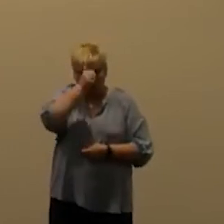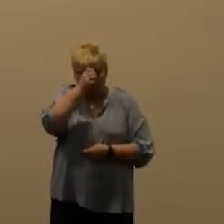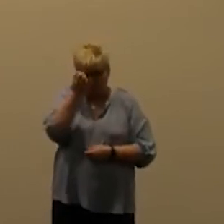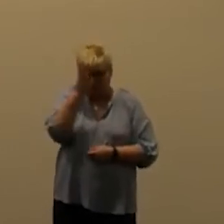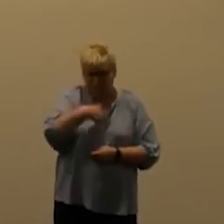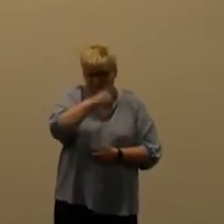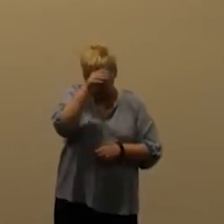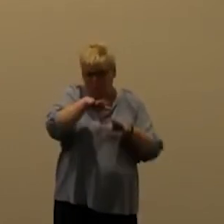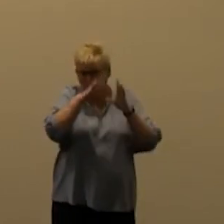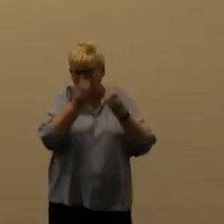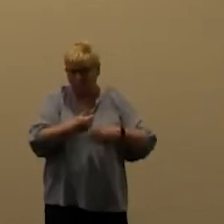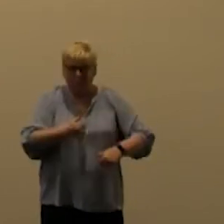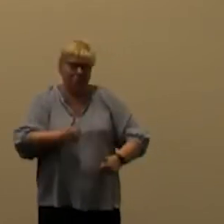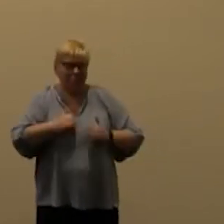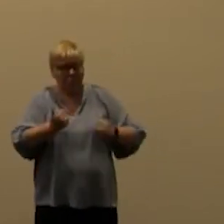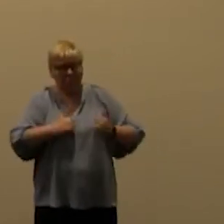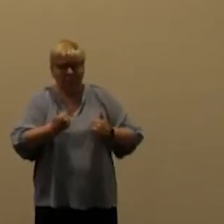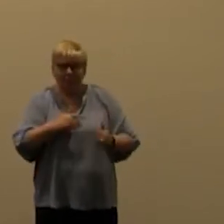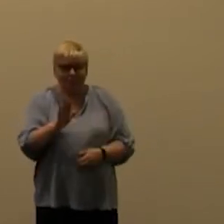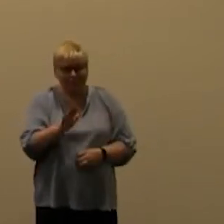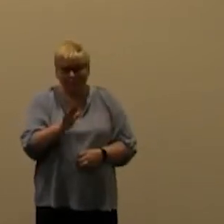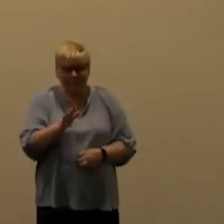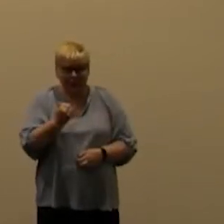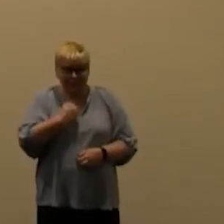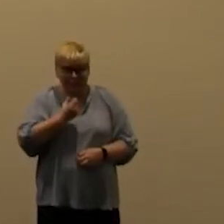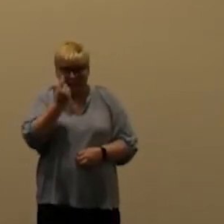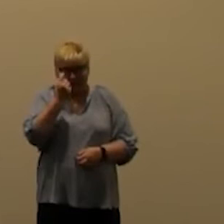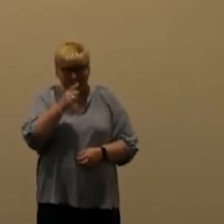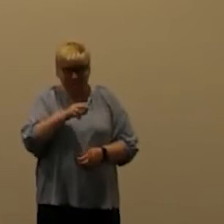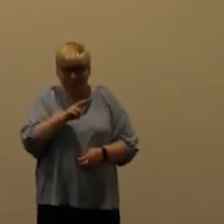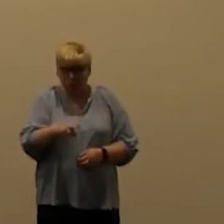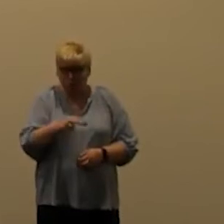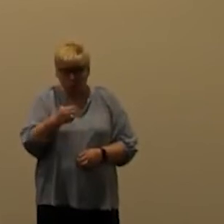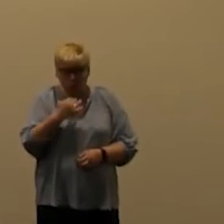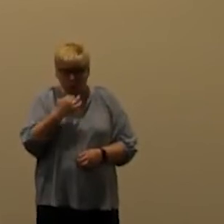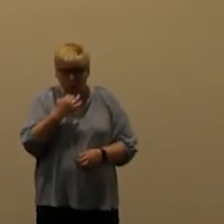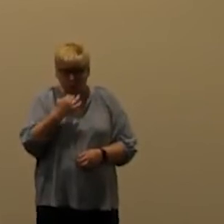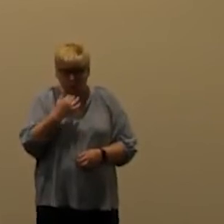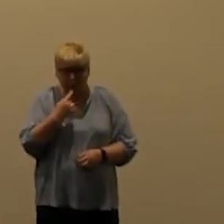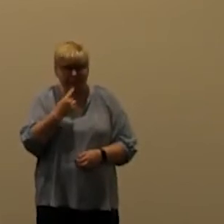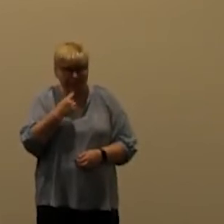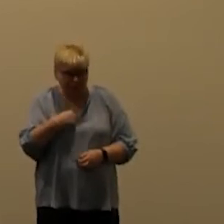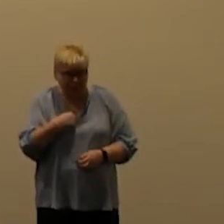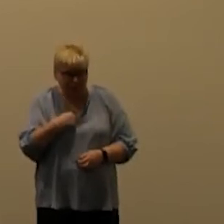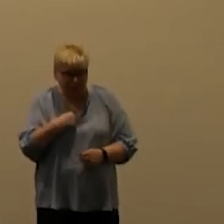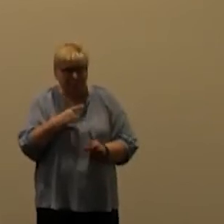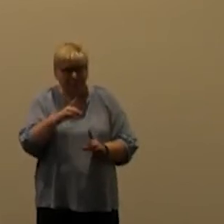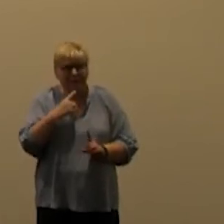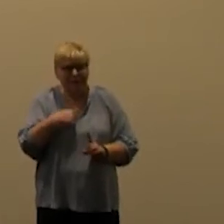our ideas aren't good enough, challenge us with yours.